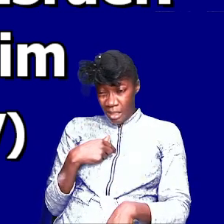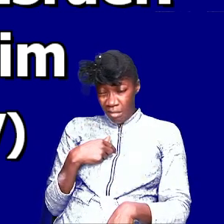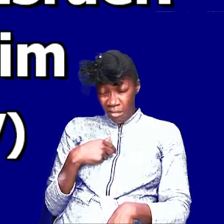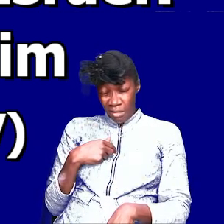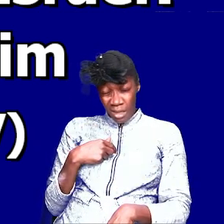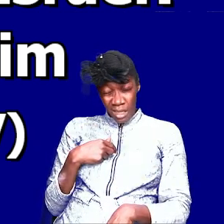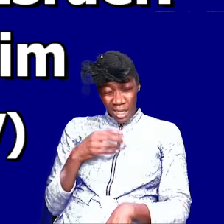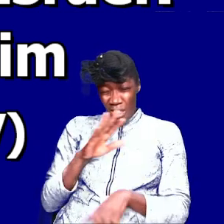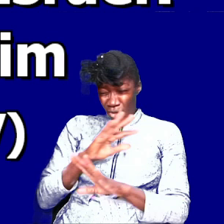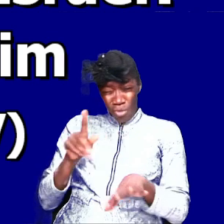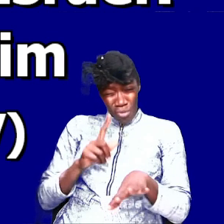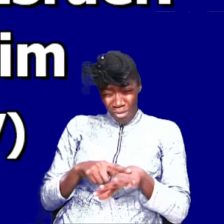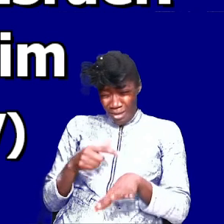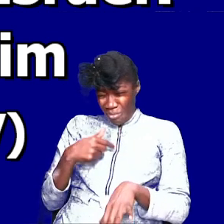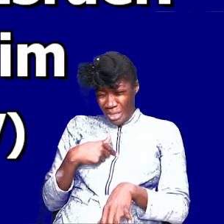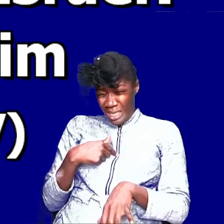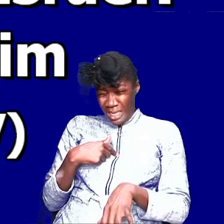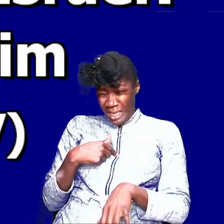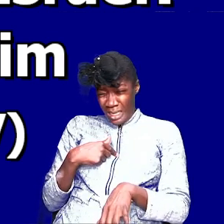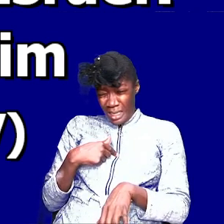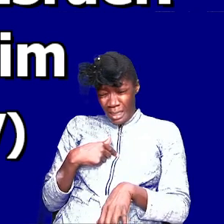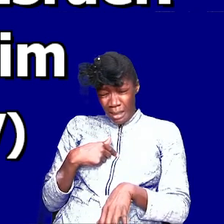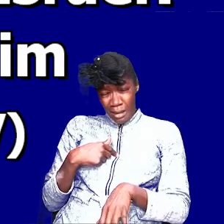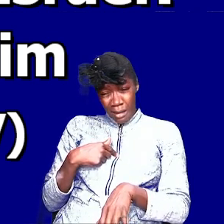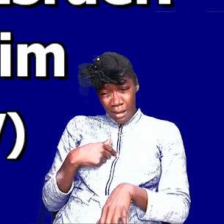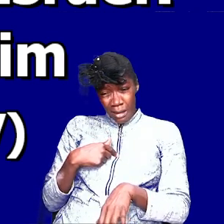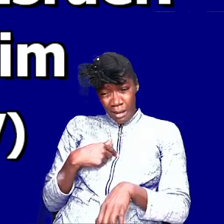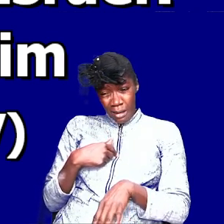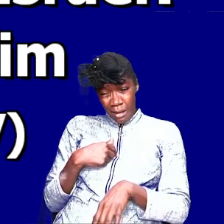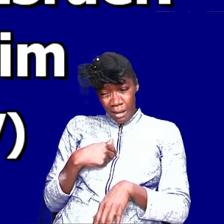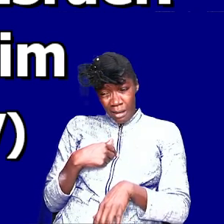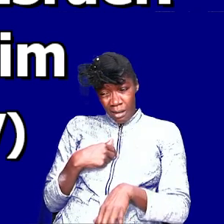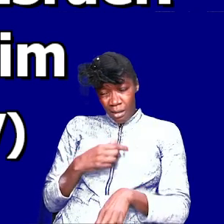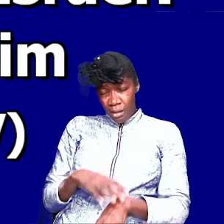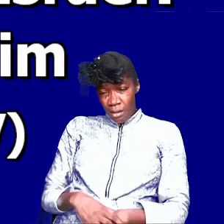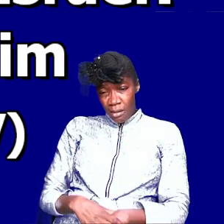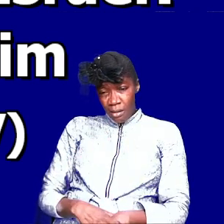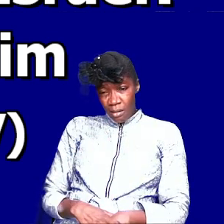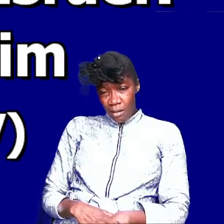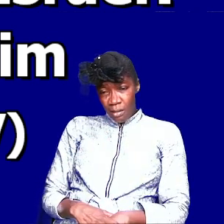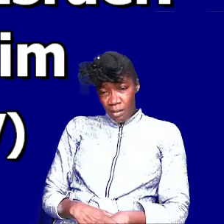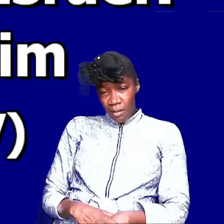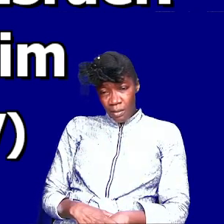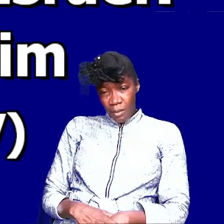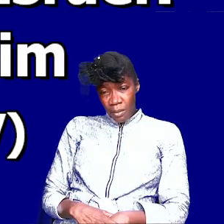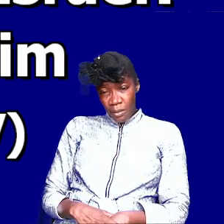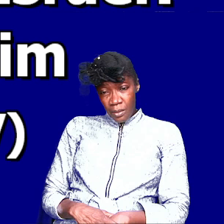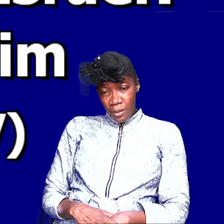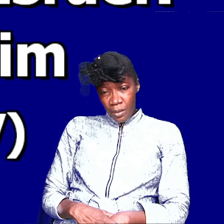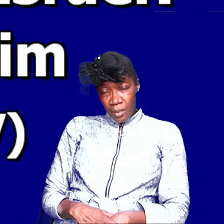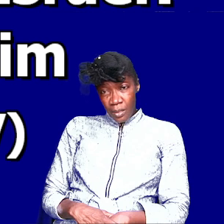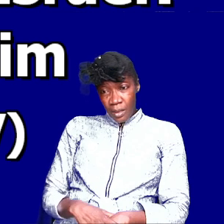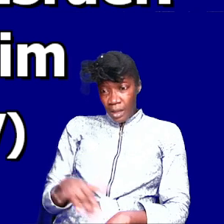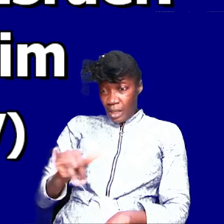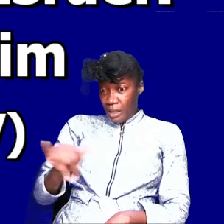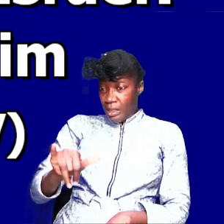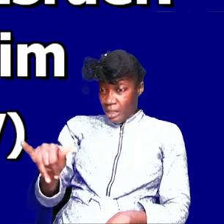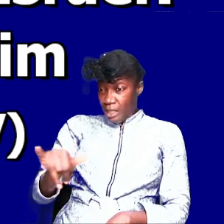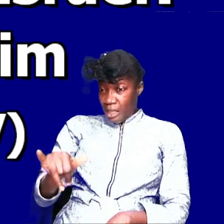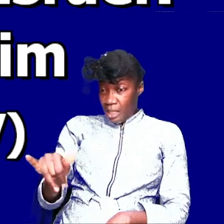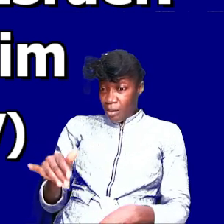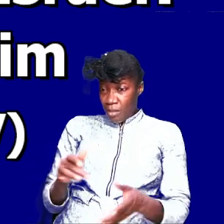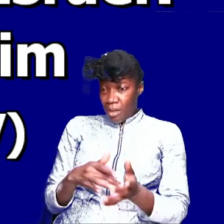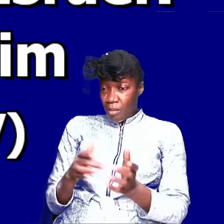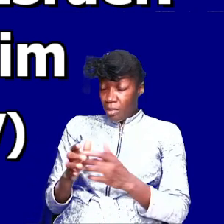convict me about certain things. This is similar to it, you know, the Bible says that